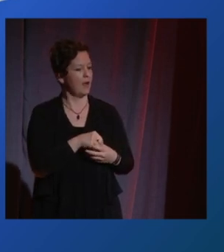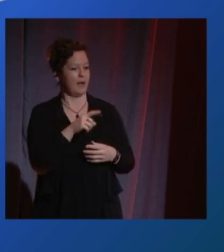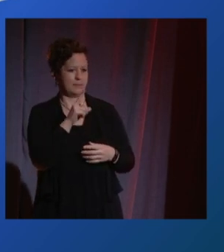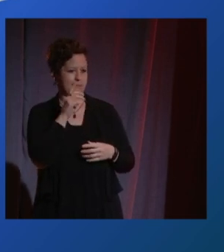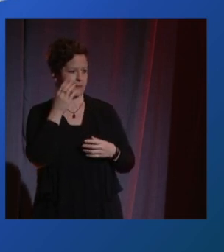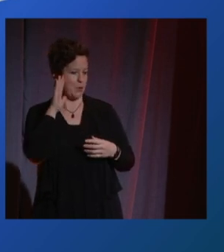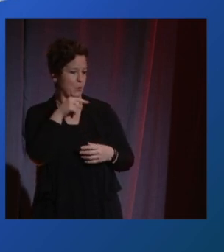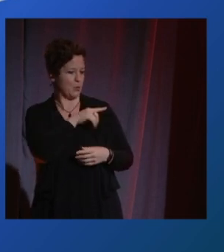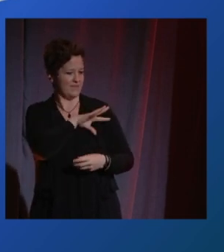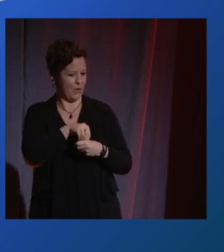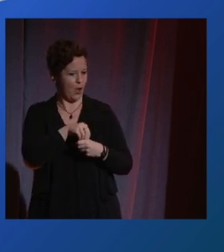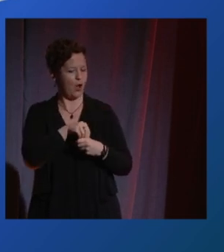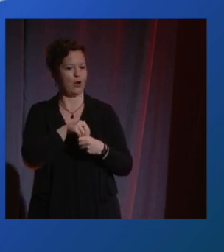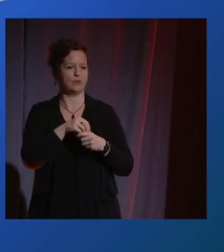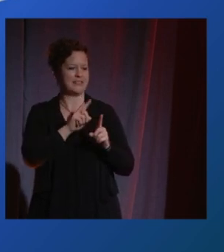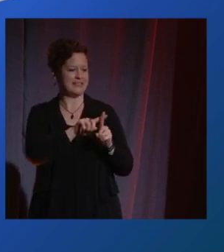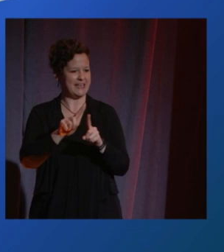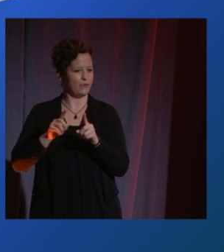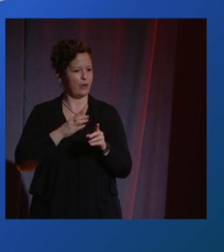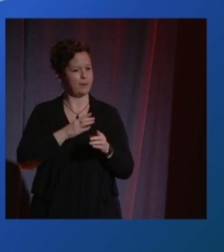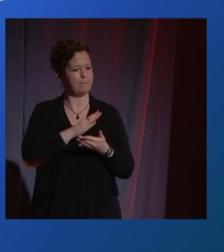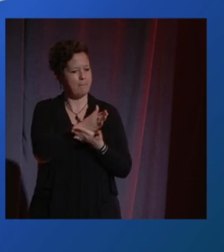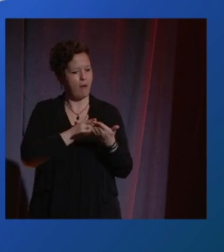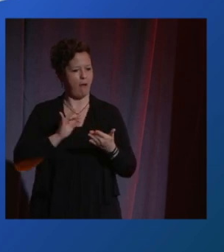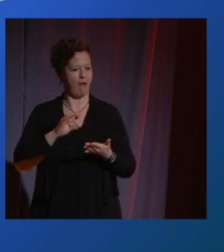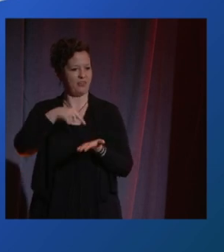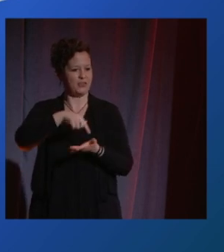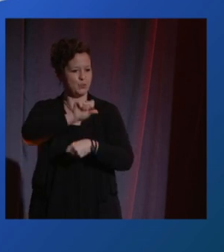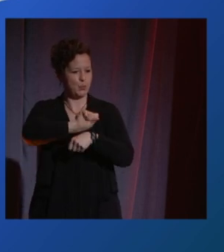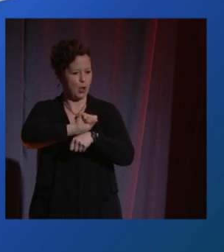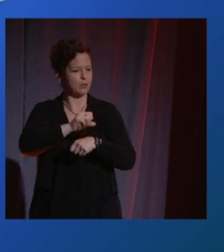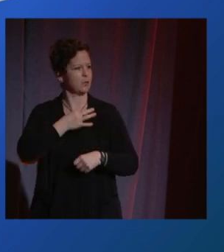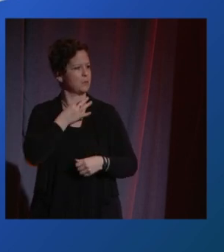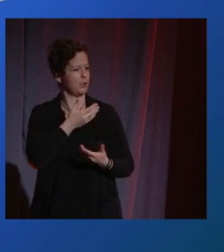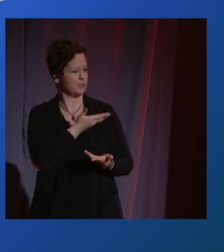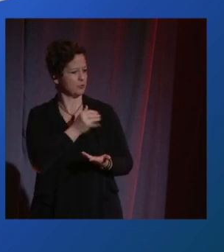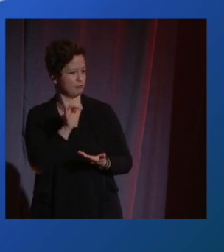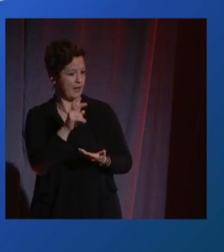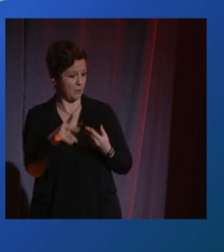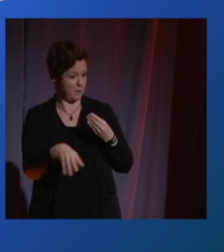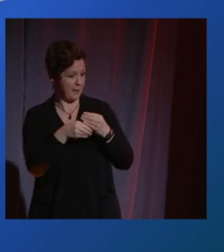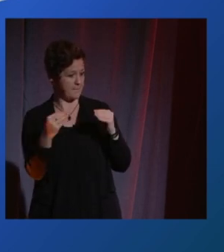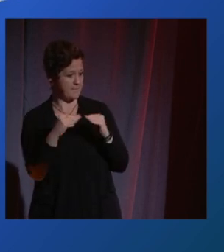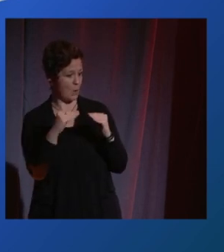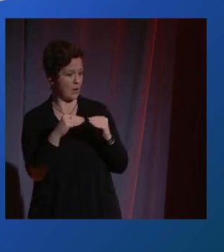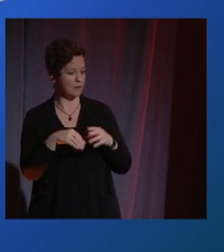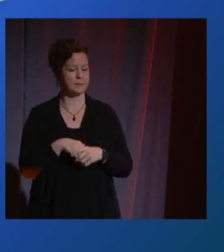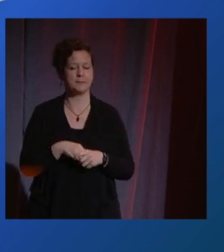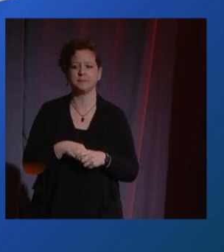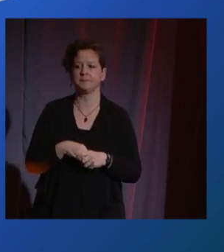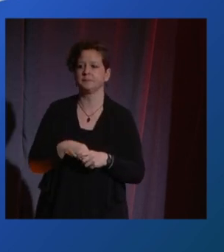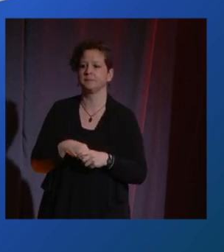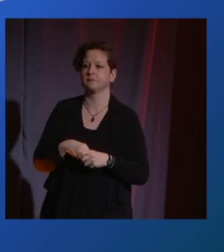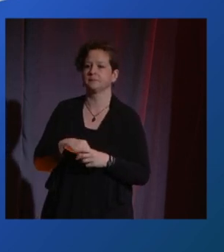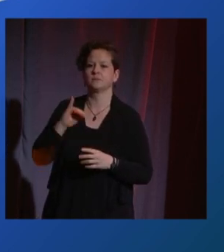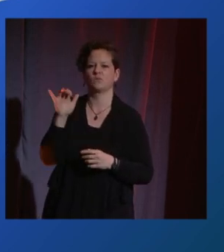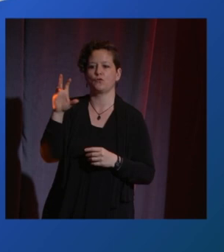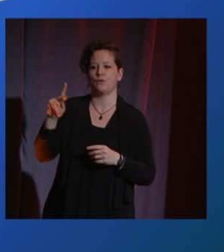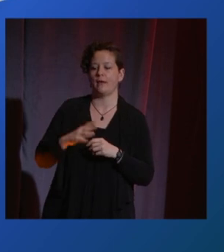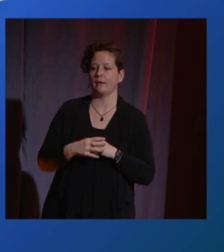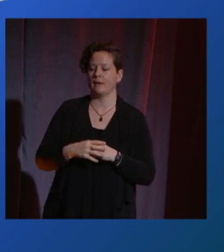domains so any initiative that comes to mind that you'd like to share with the audience well just listening to you Admiral the